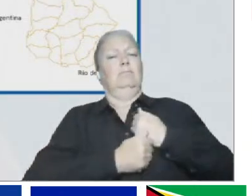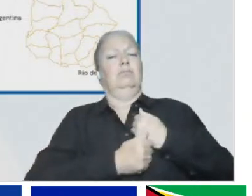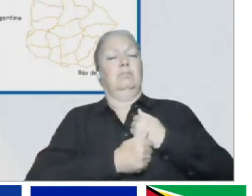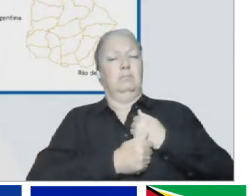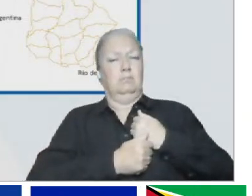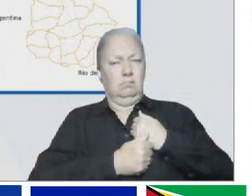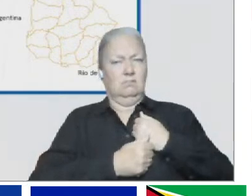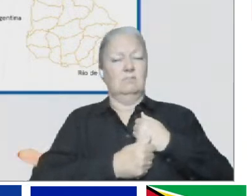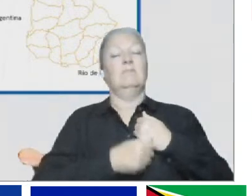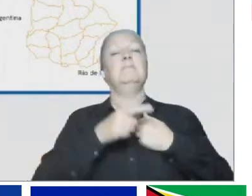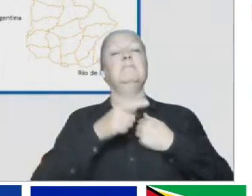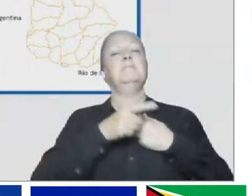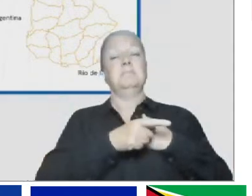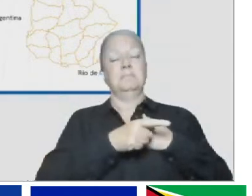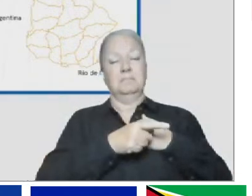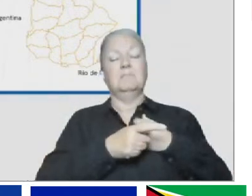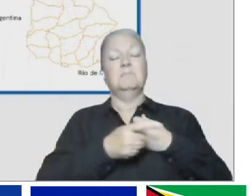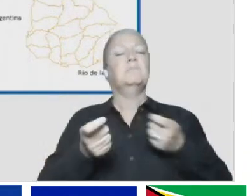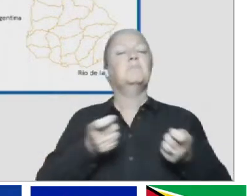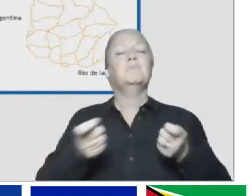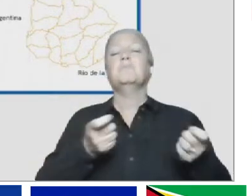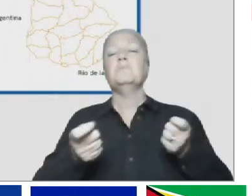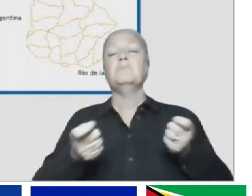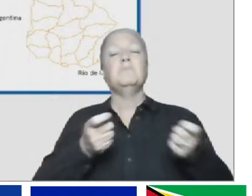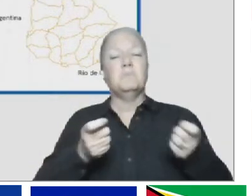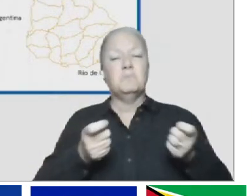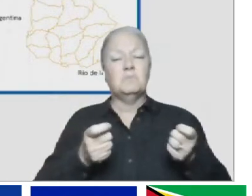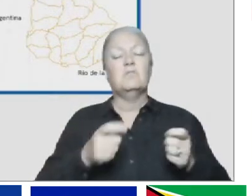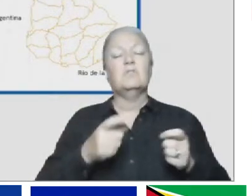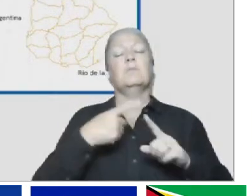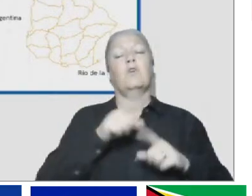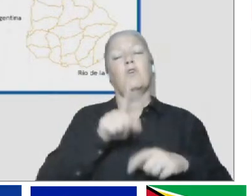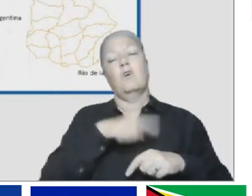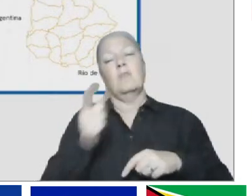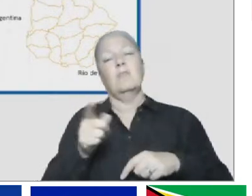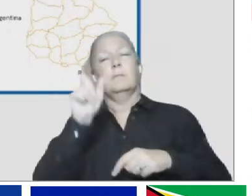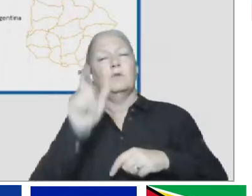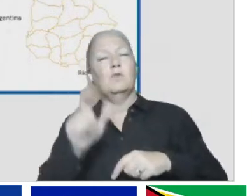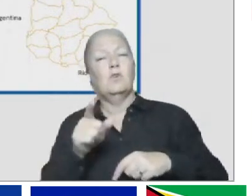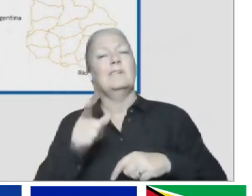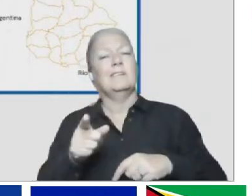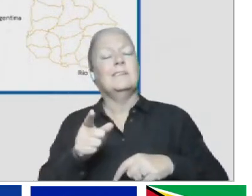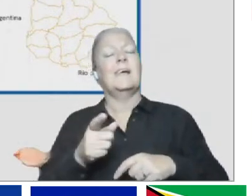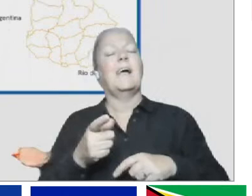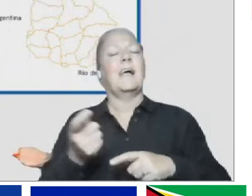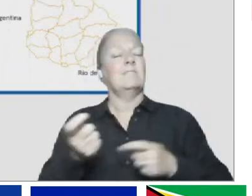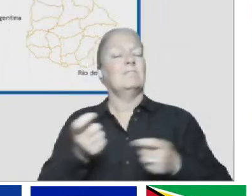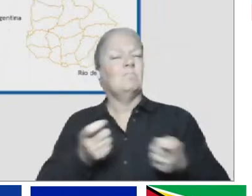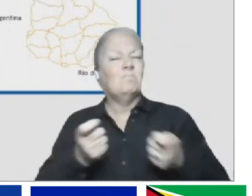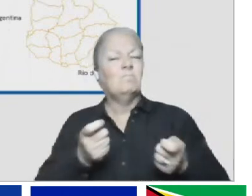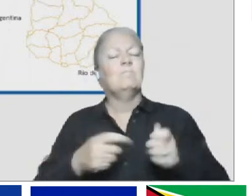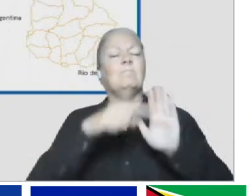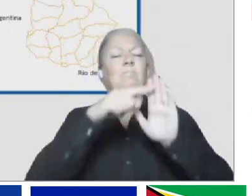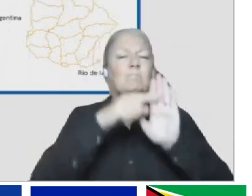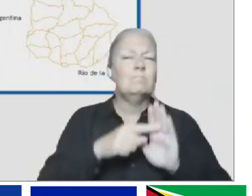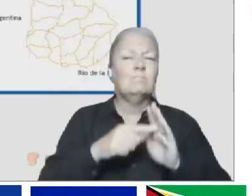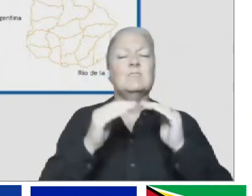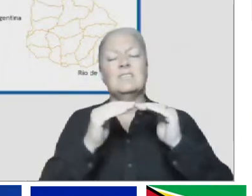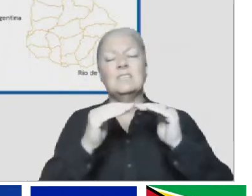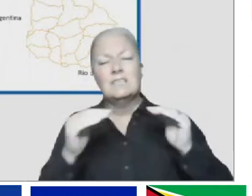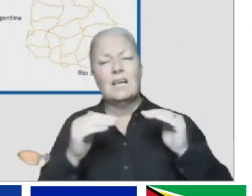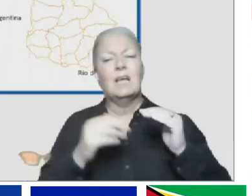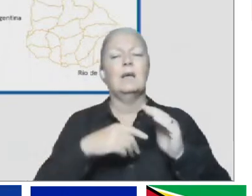other responsibilities, needs to pass the policy, strategies, standards, regulations, plans, programs, and department protocols on